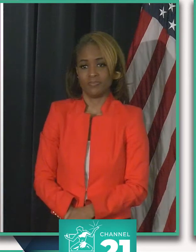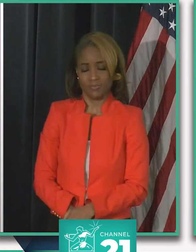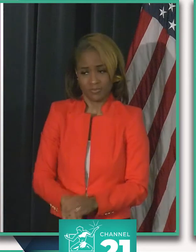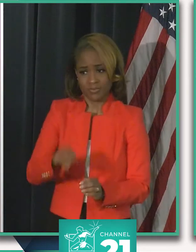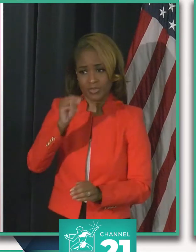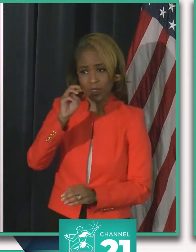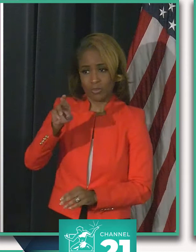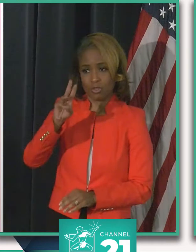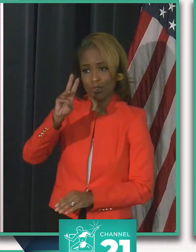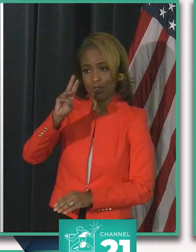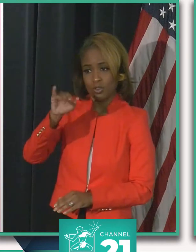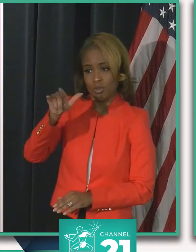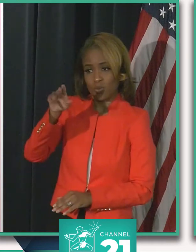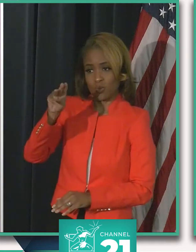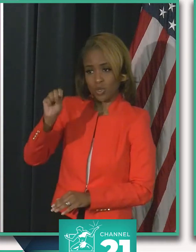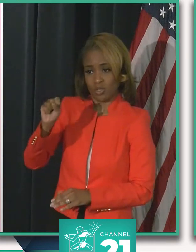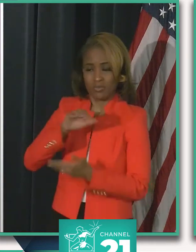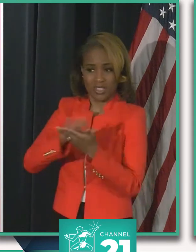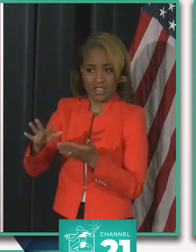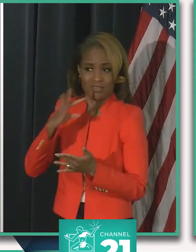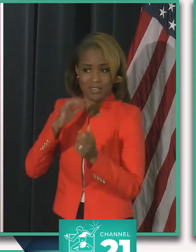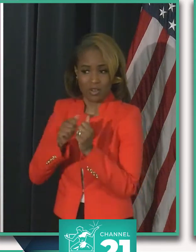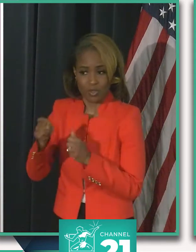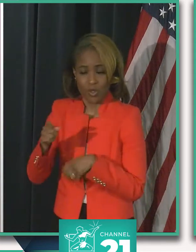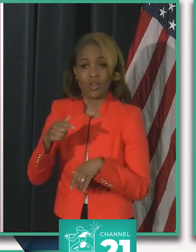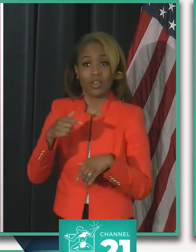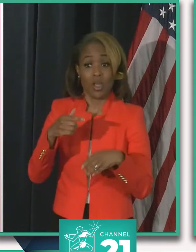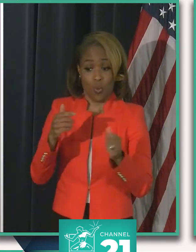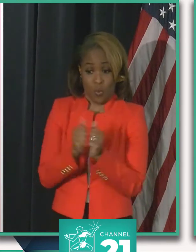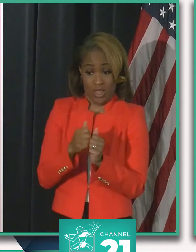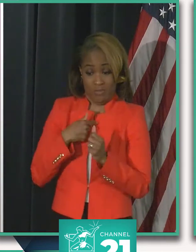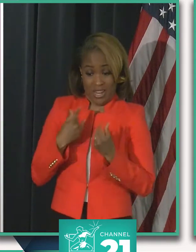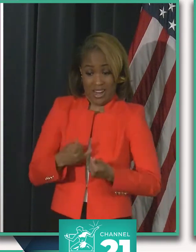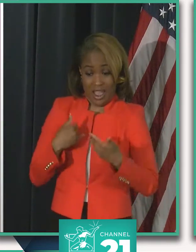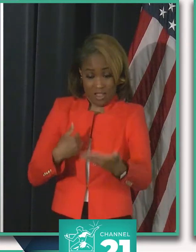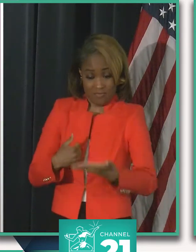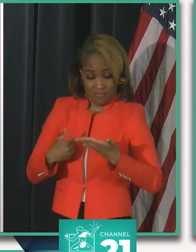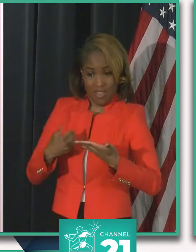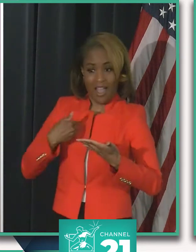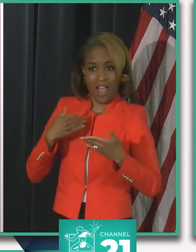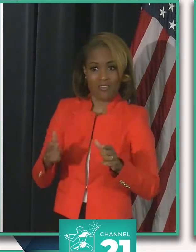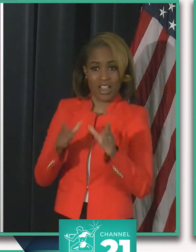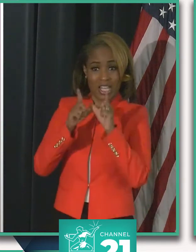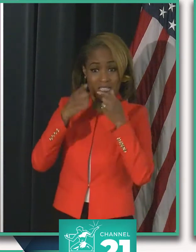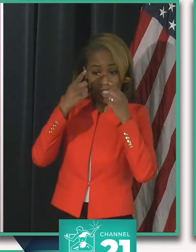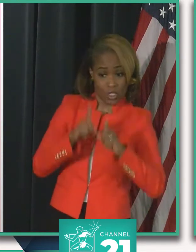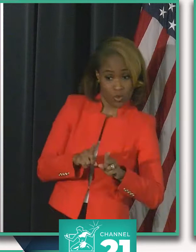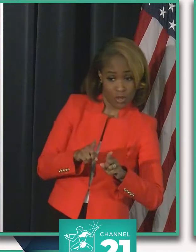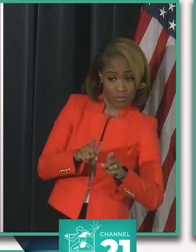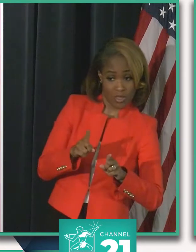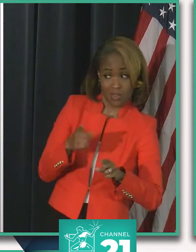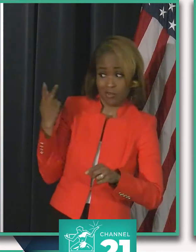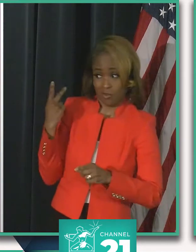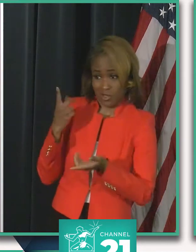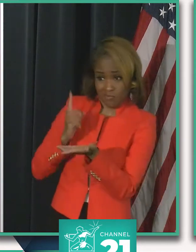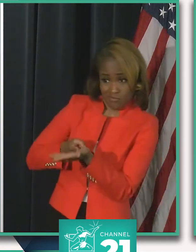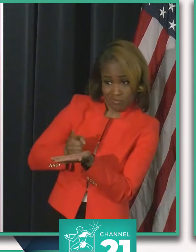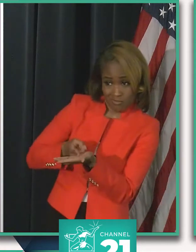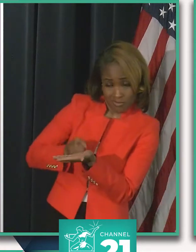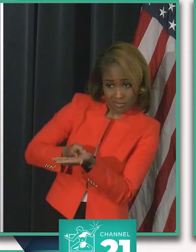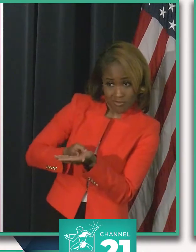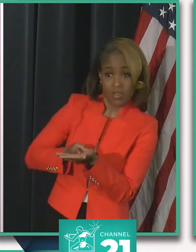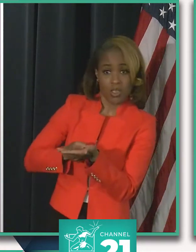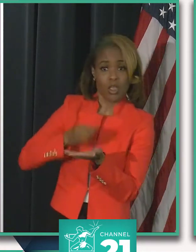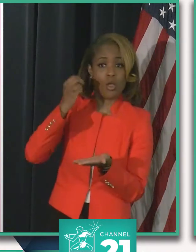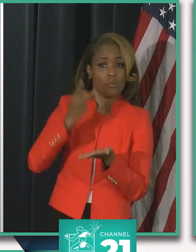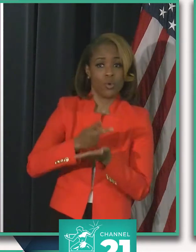Mr. Williams, good to hear from you. I have in front of me the licensing agreement, Mr. Mayor, that we hammered out,